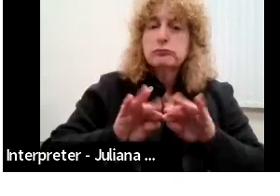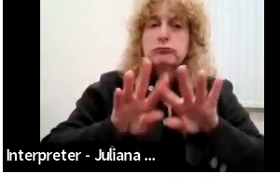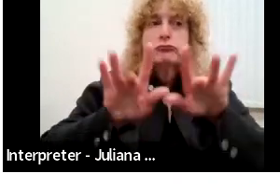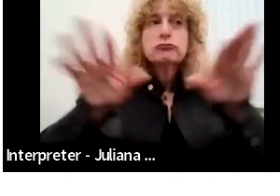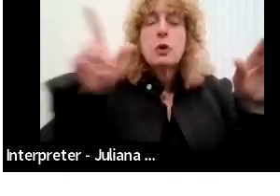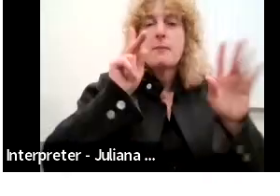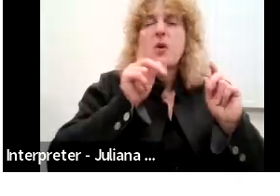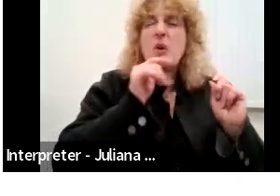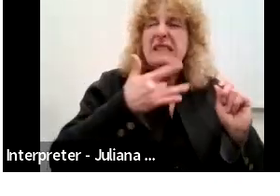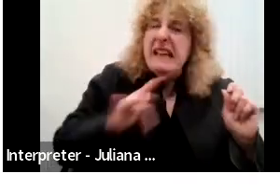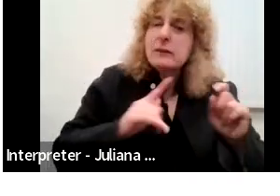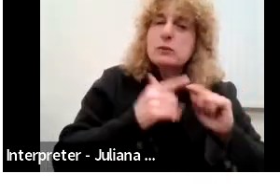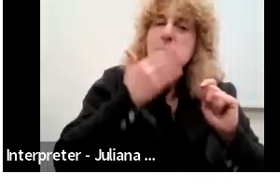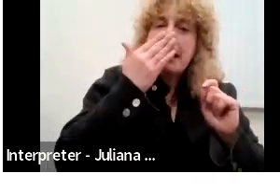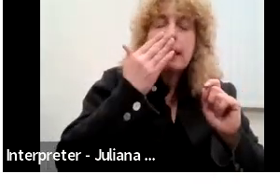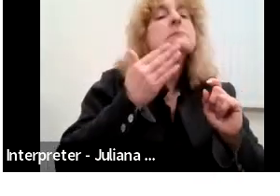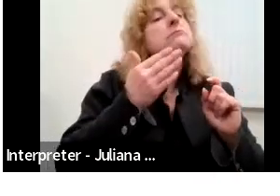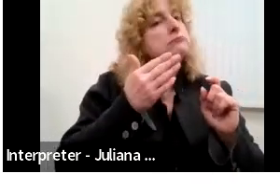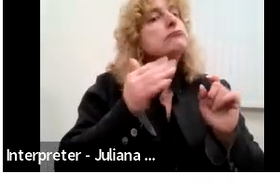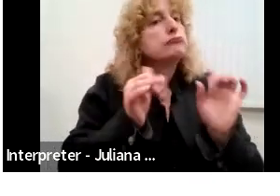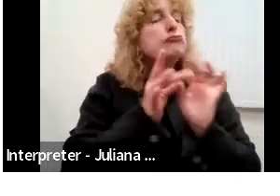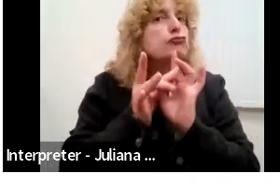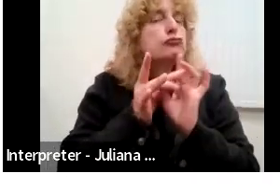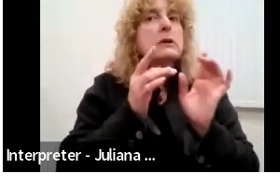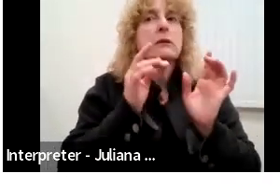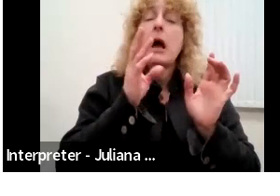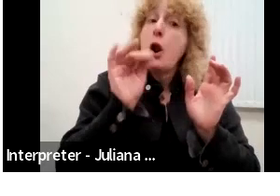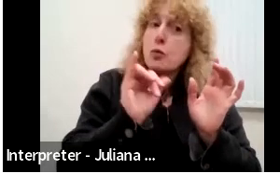go kind of hand in hand too. And again, just knowing like your triggers. If